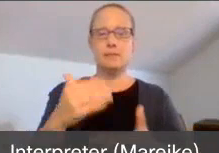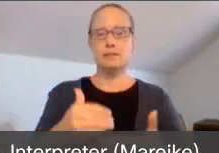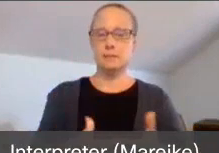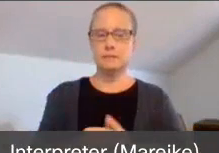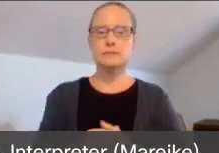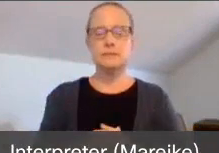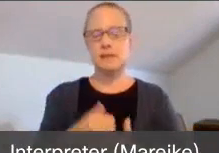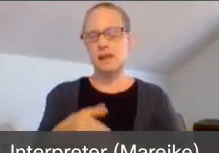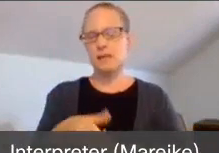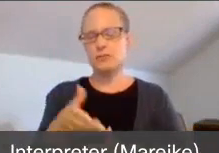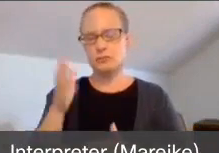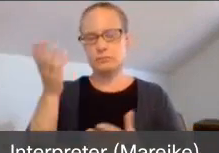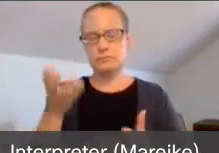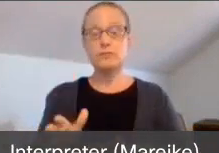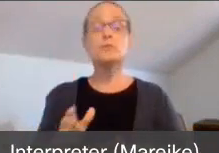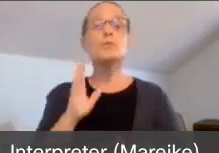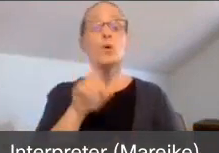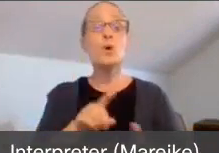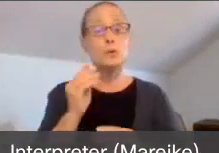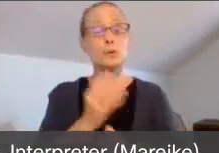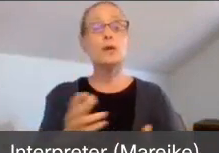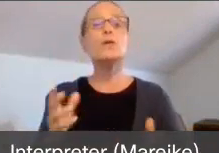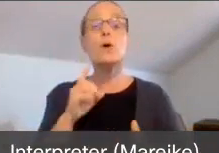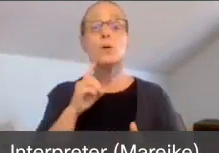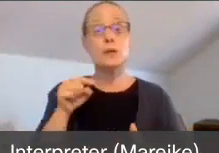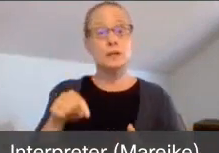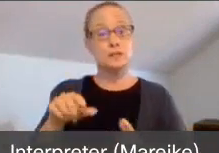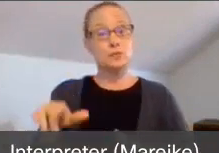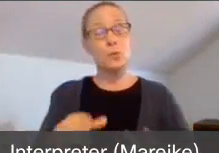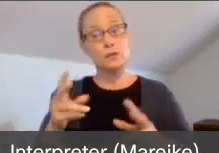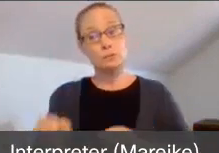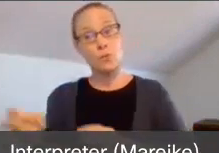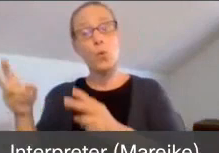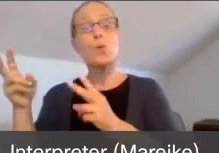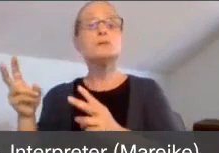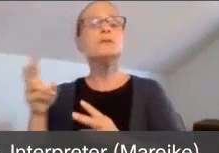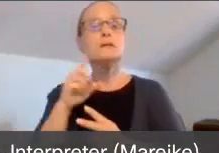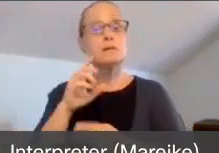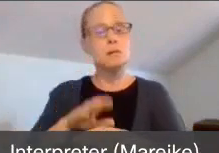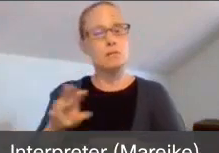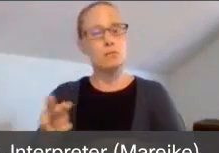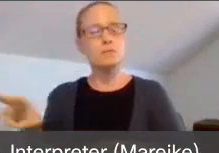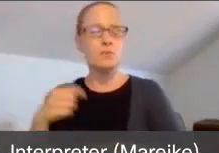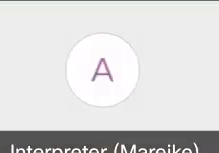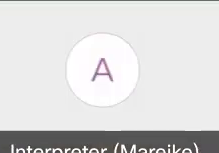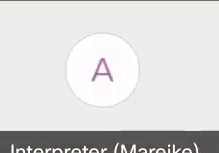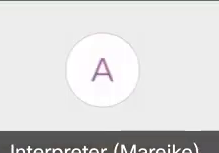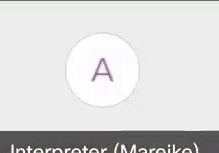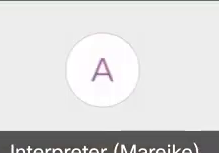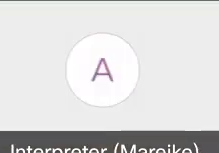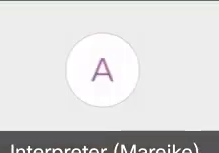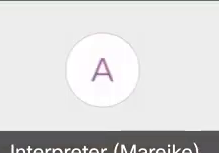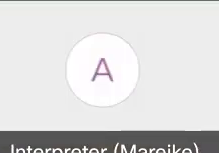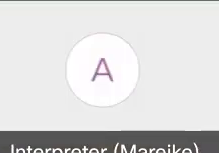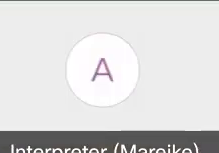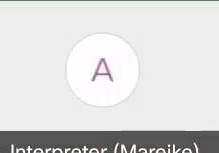also notify you that when the webinar recording is posted to SAMHSA's YouTube channel. A certificate of